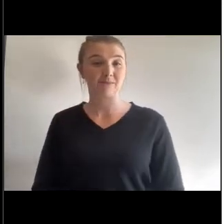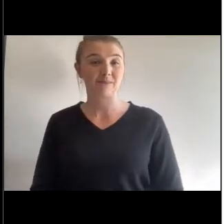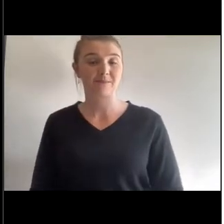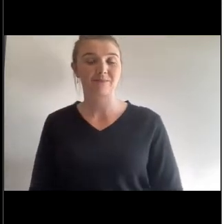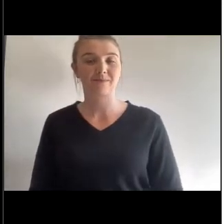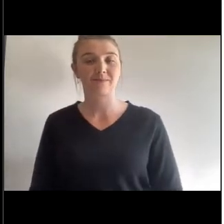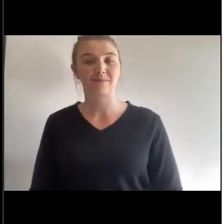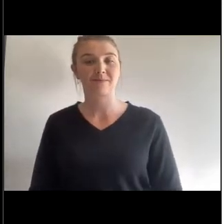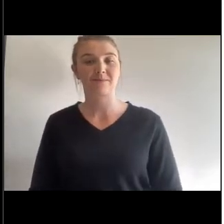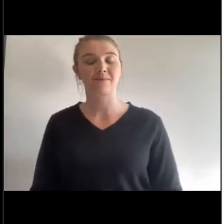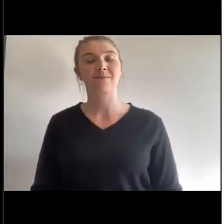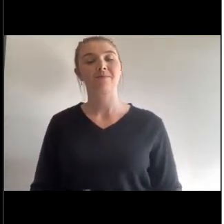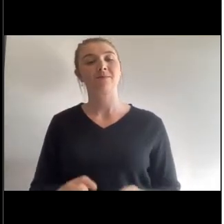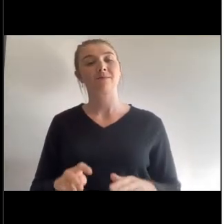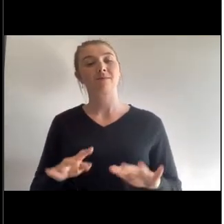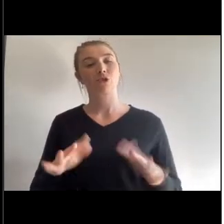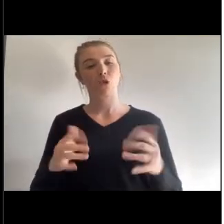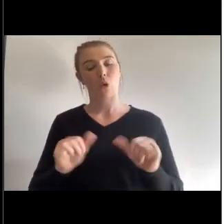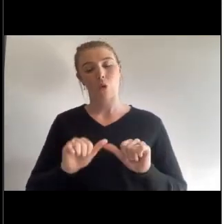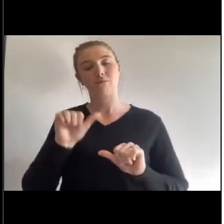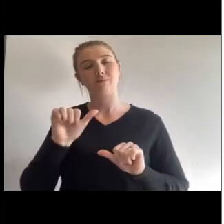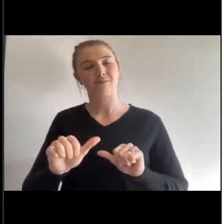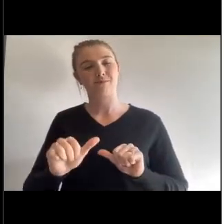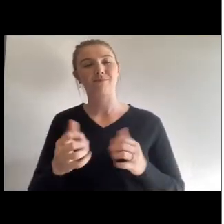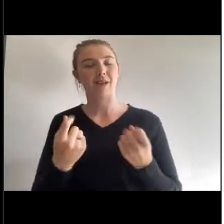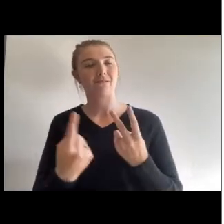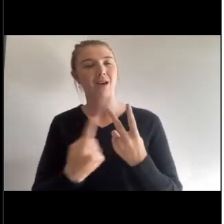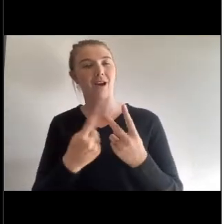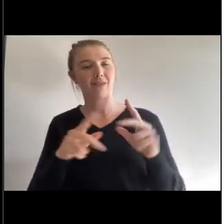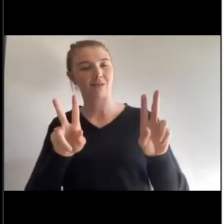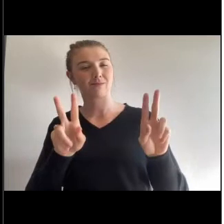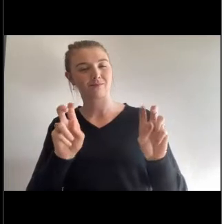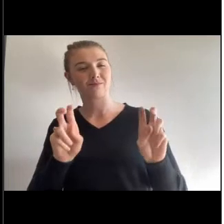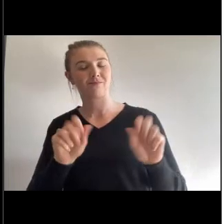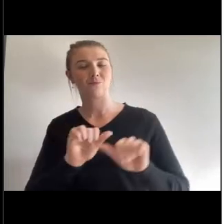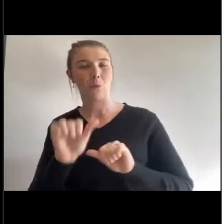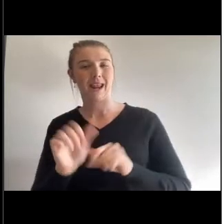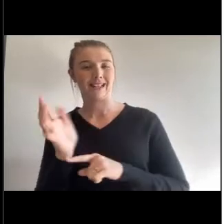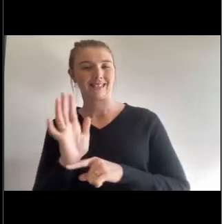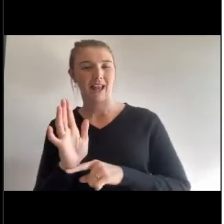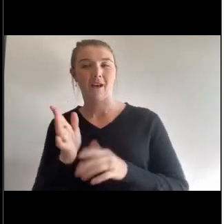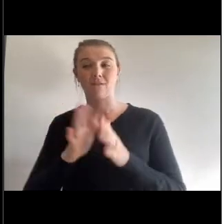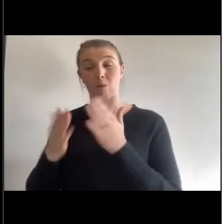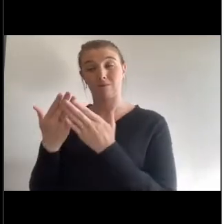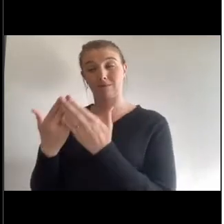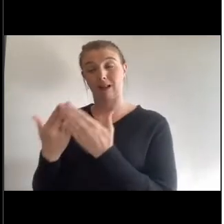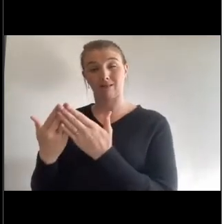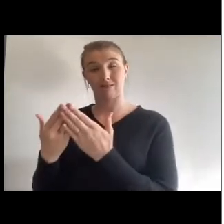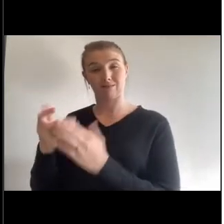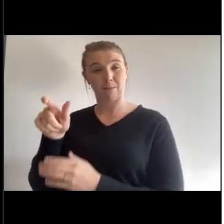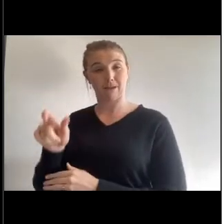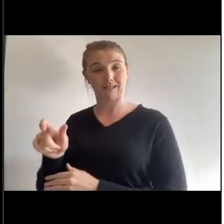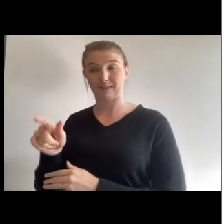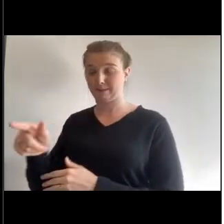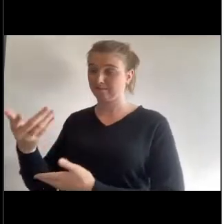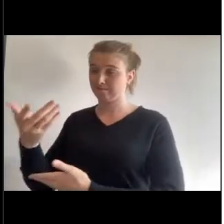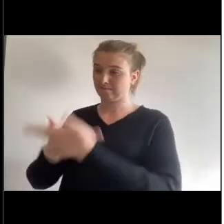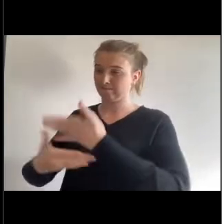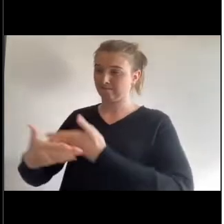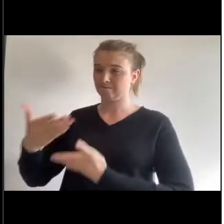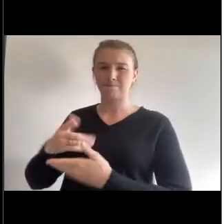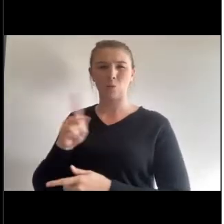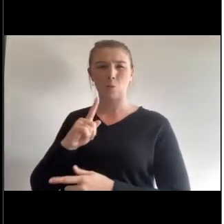So the next slide, I've shared a quote on the next slide, again, from one of the participants in the study who was describing, what does belonging feel